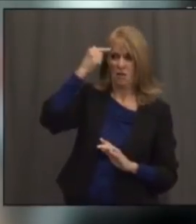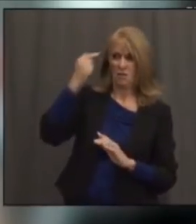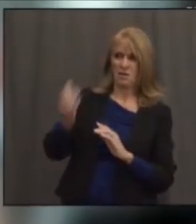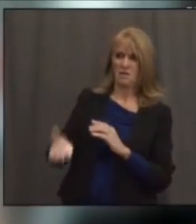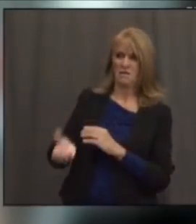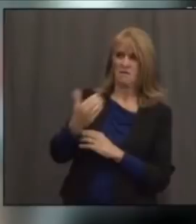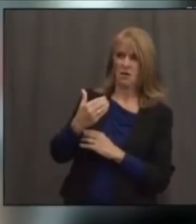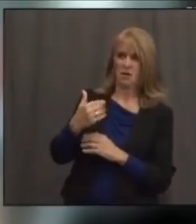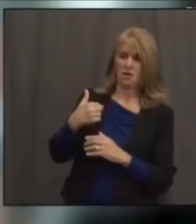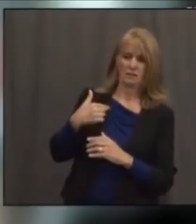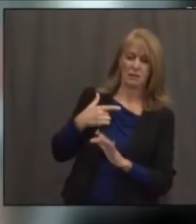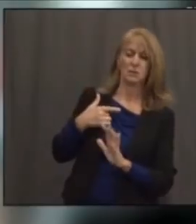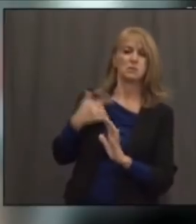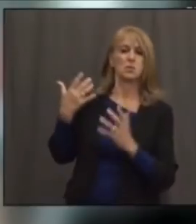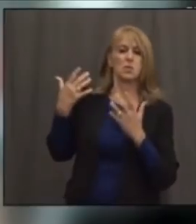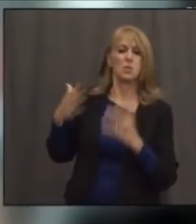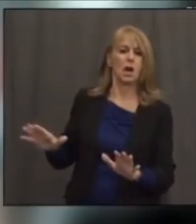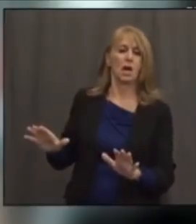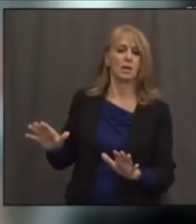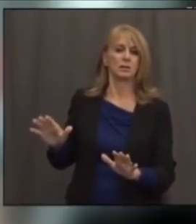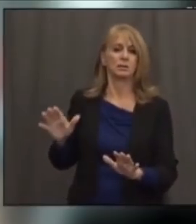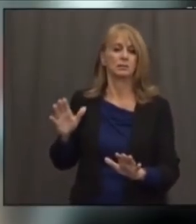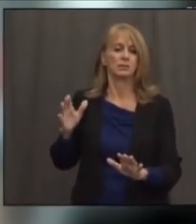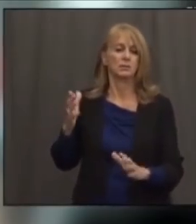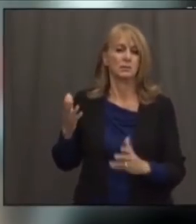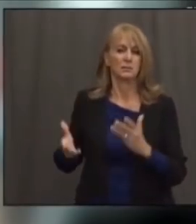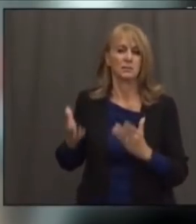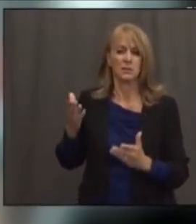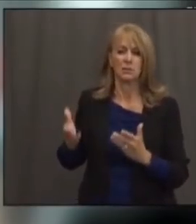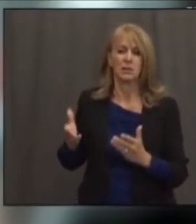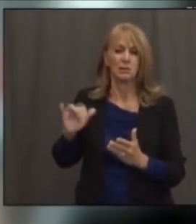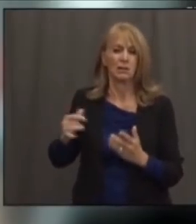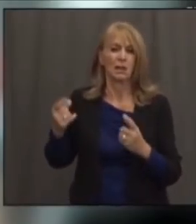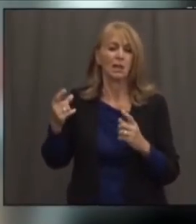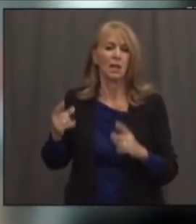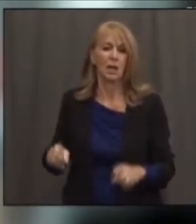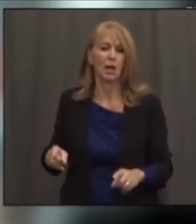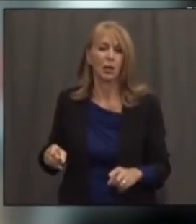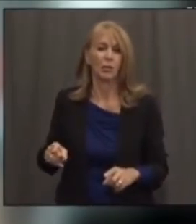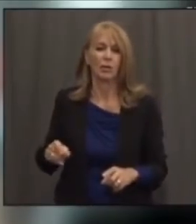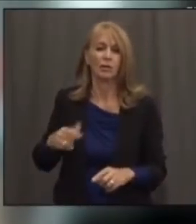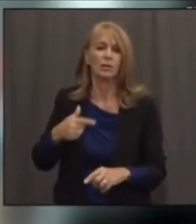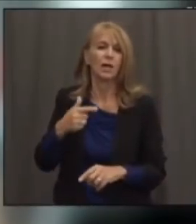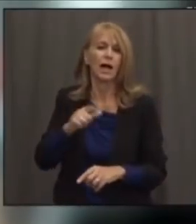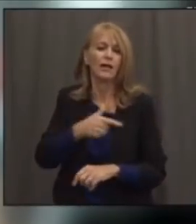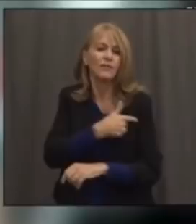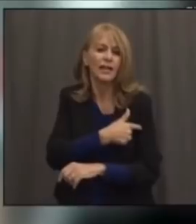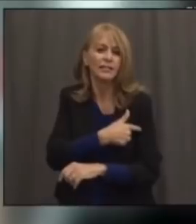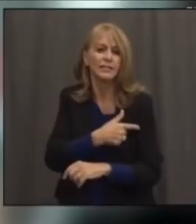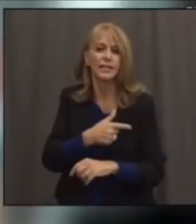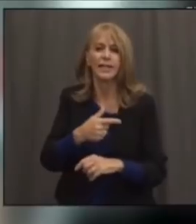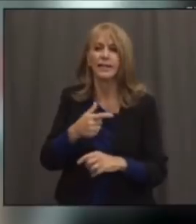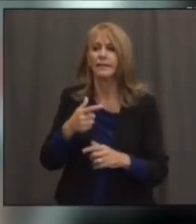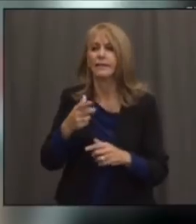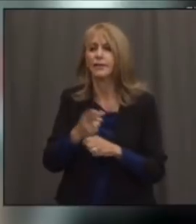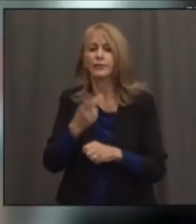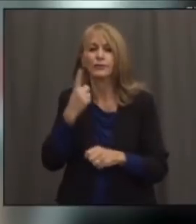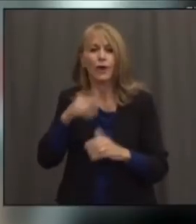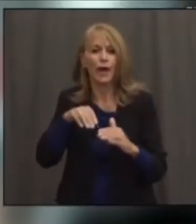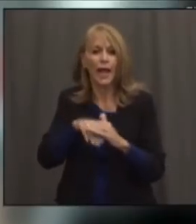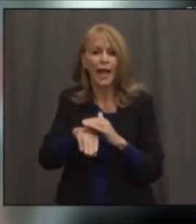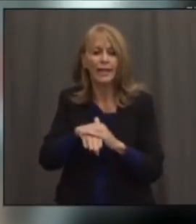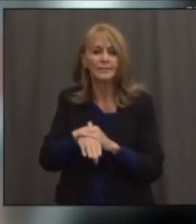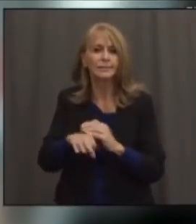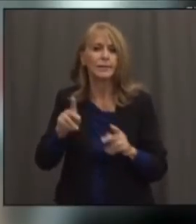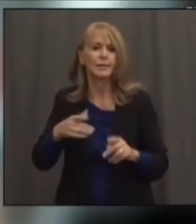or aversion to something that comes through the government, or the vaccine is being used to arbitrate access. And so people who may